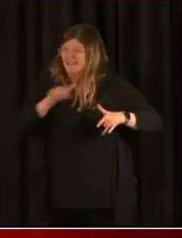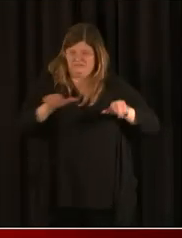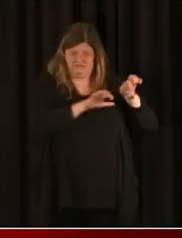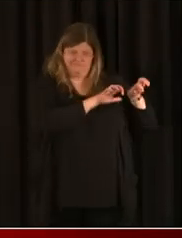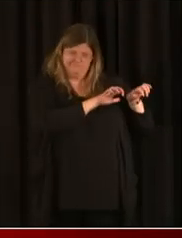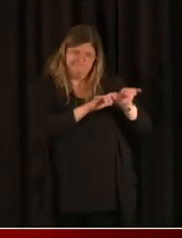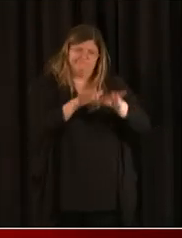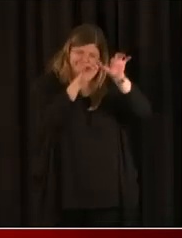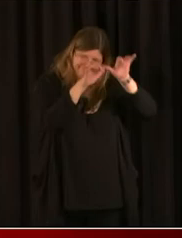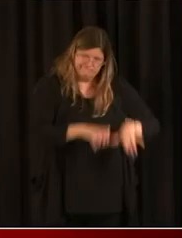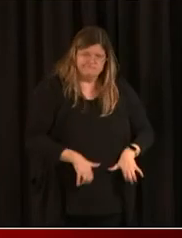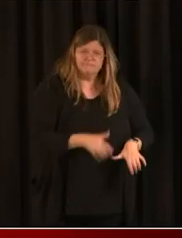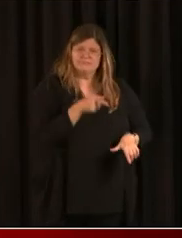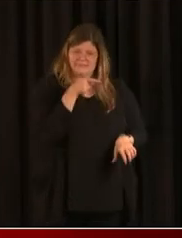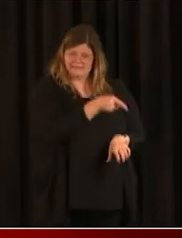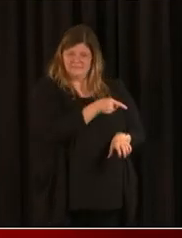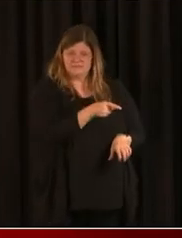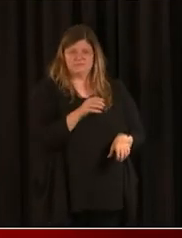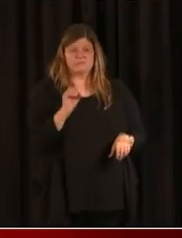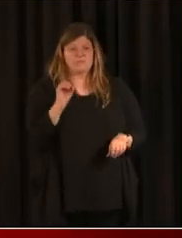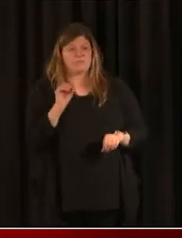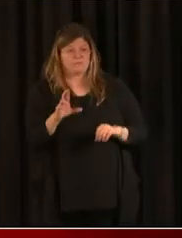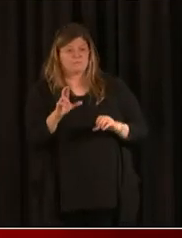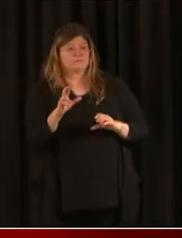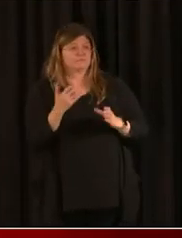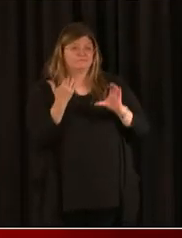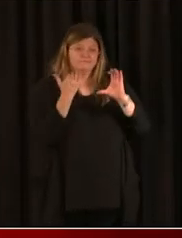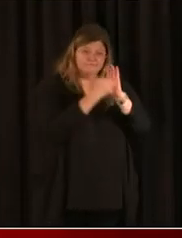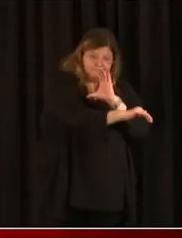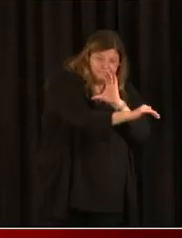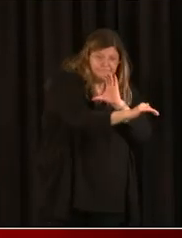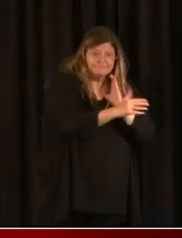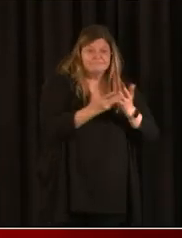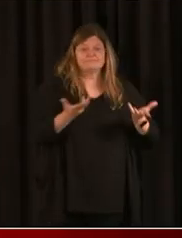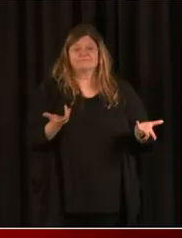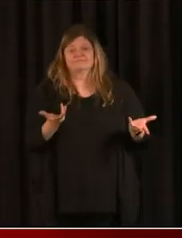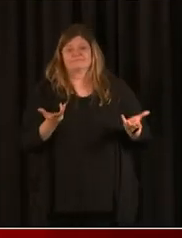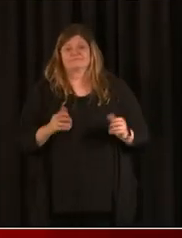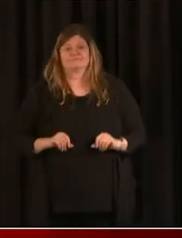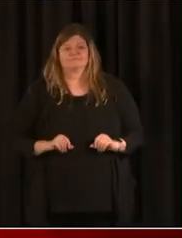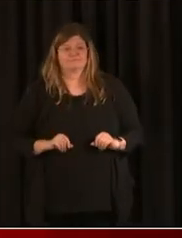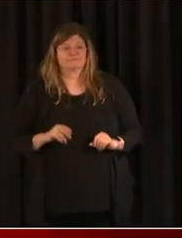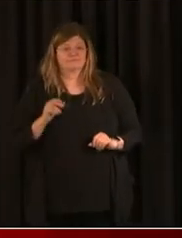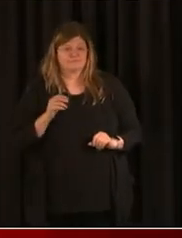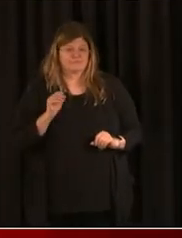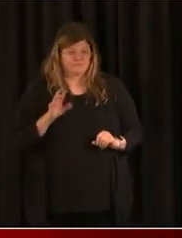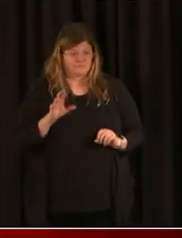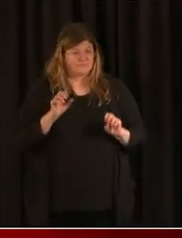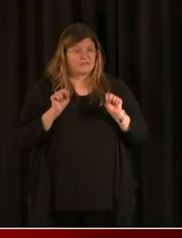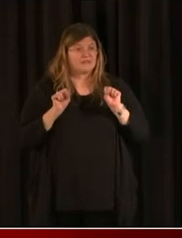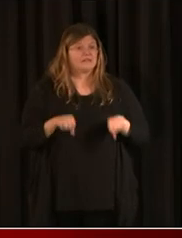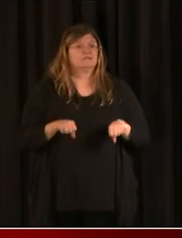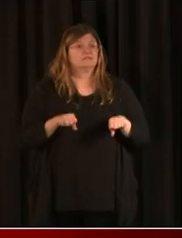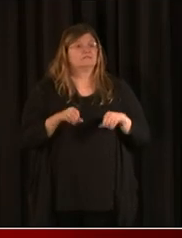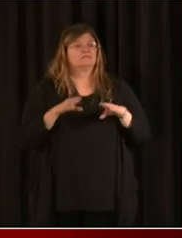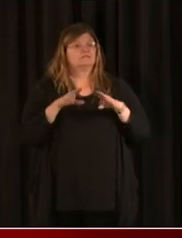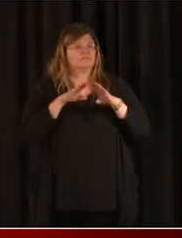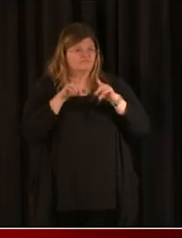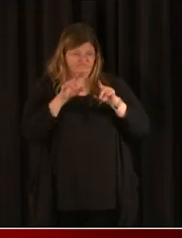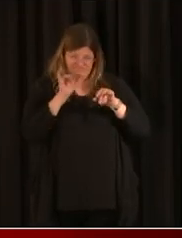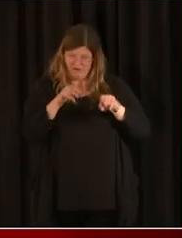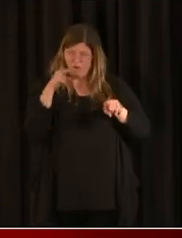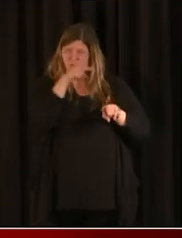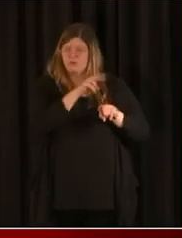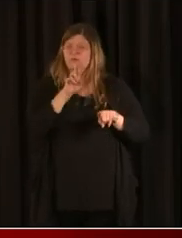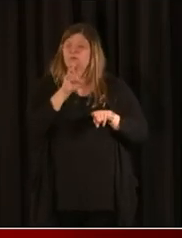safety protocols, or you can send an email, and you can find that email address also on the